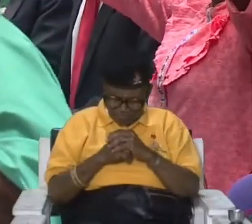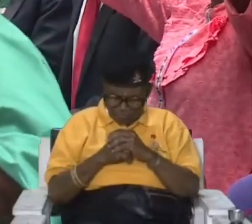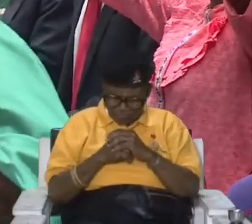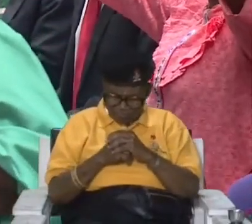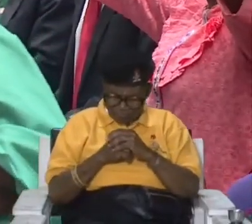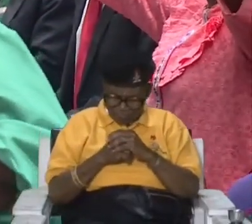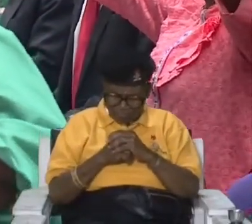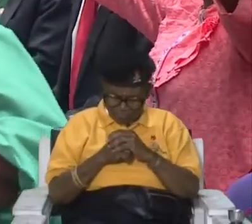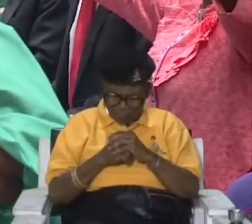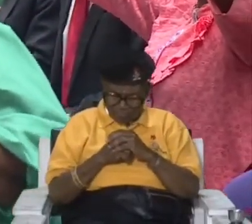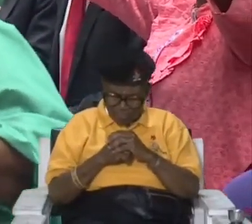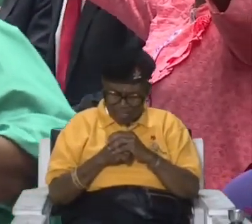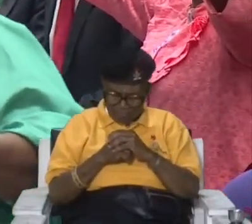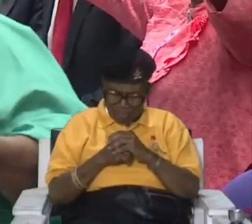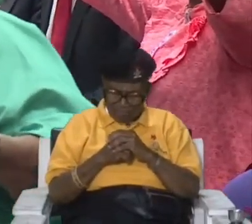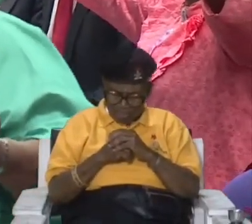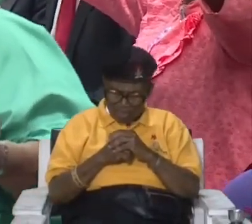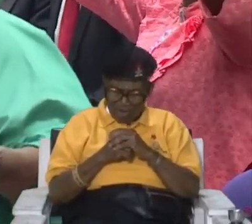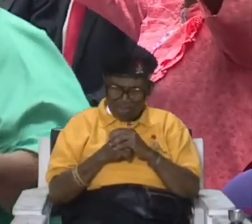Glory be to your holy name.